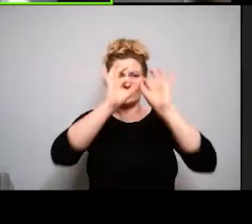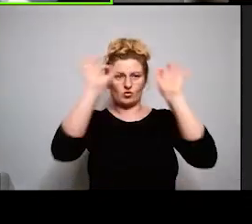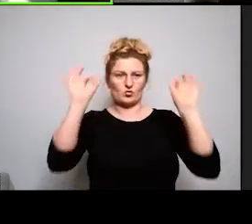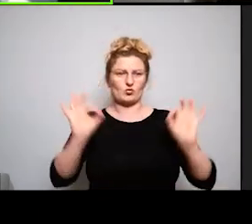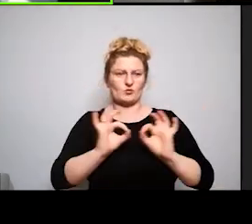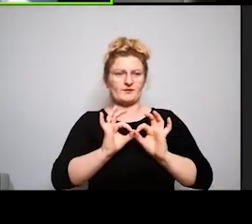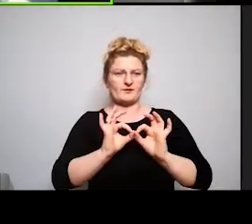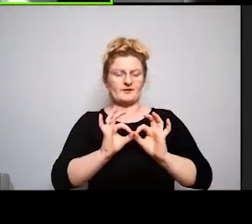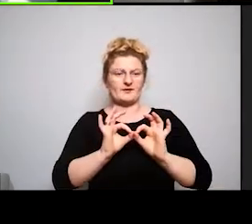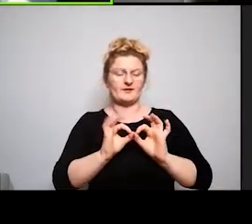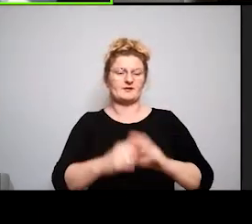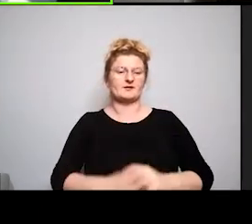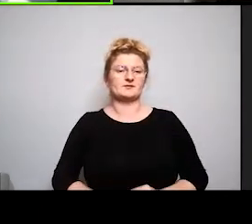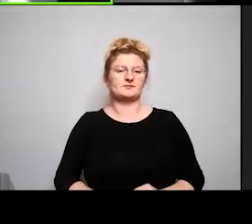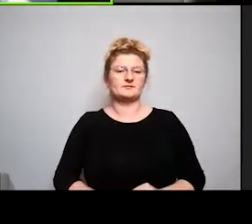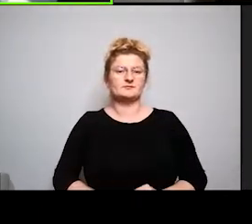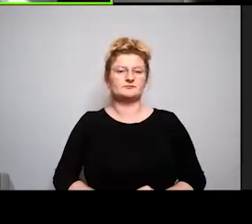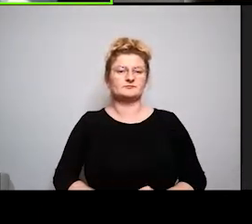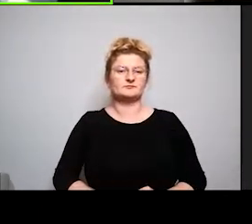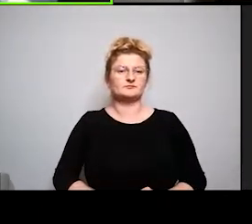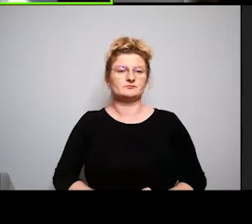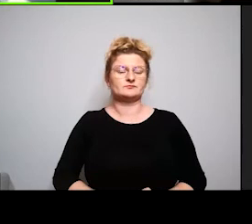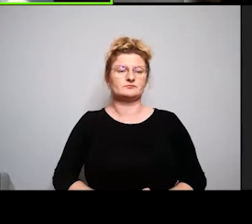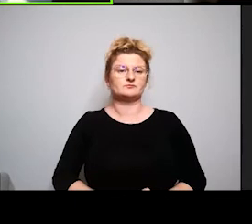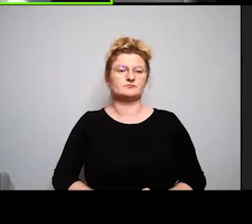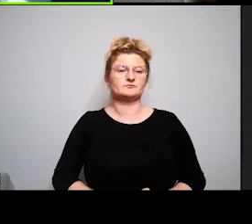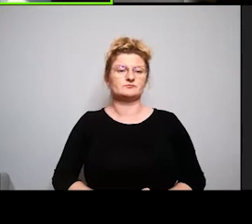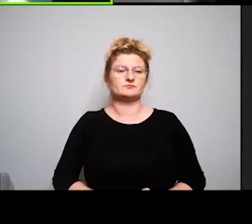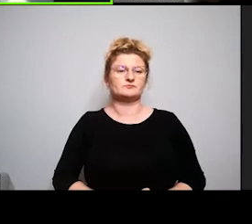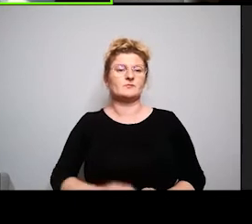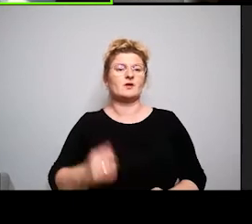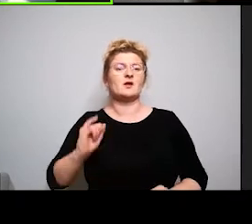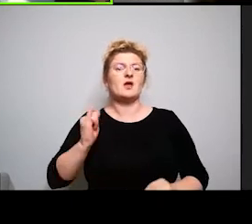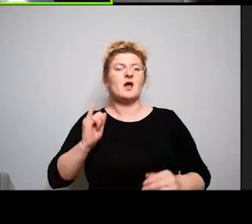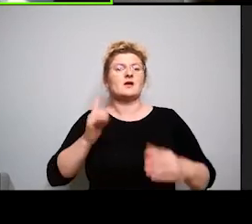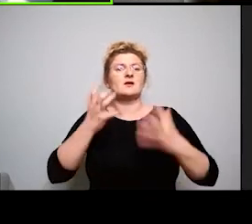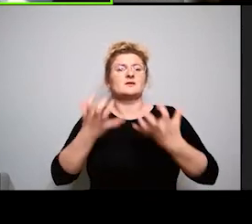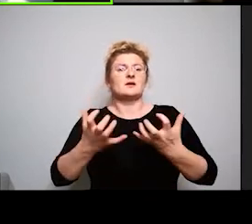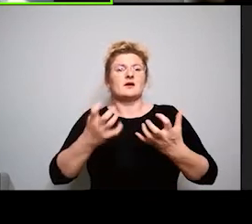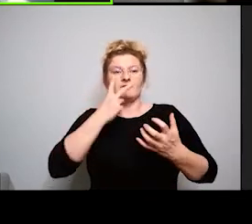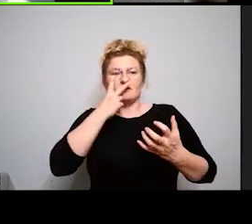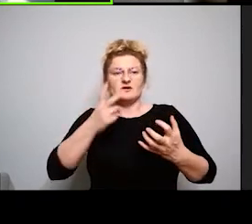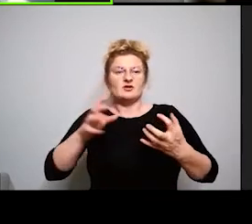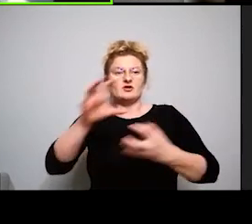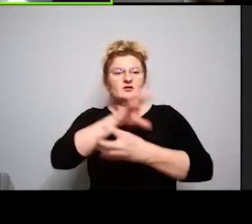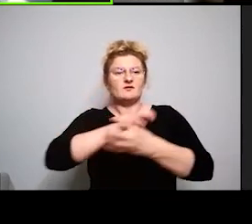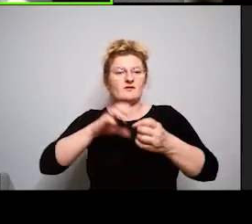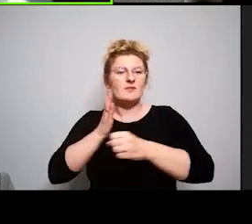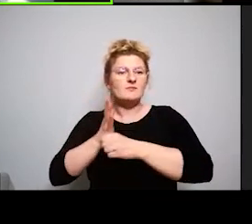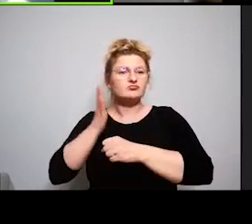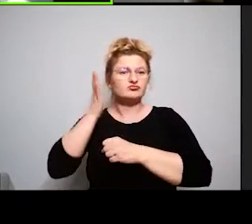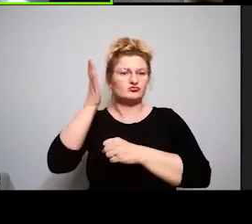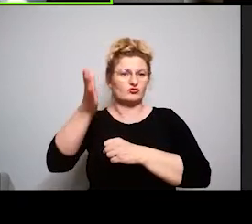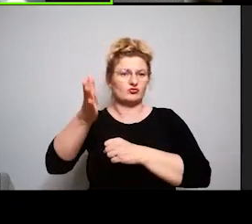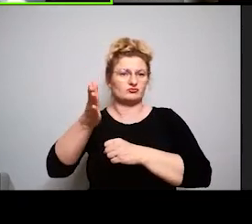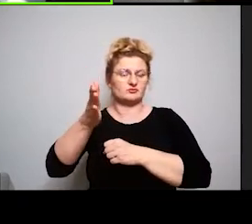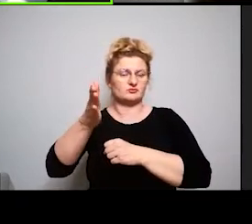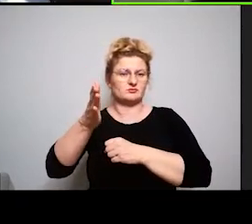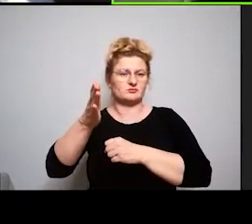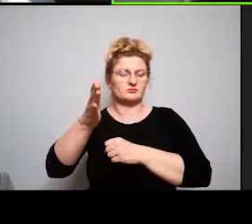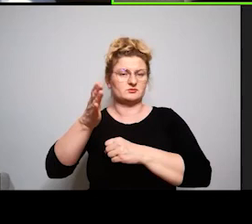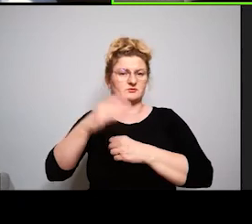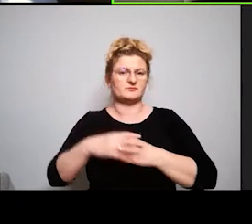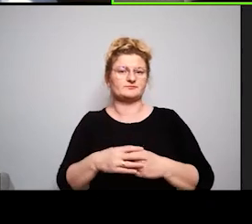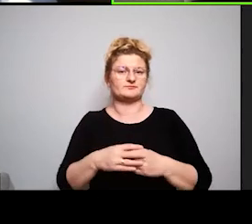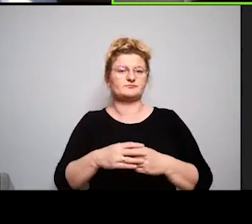What kind of world would you like to see in the future? And what is the change you are trying to achieve in the future?